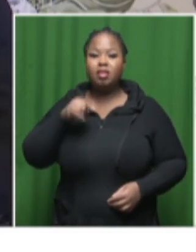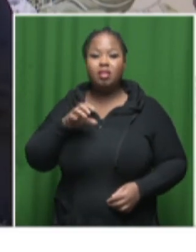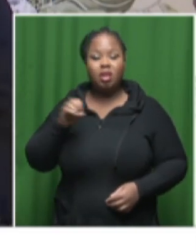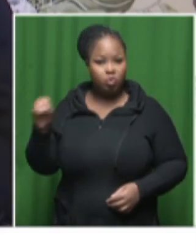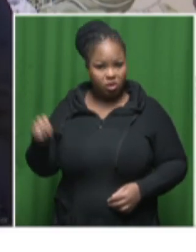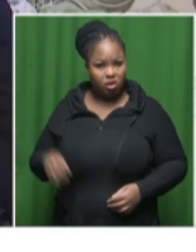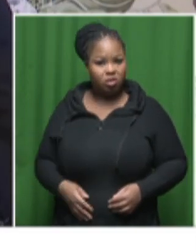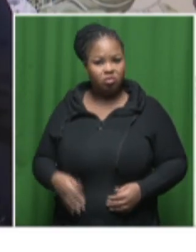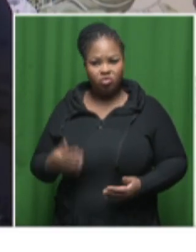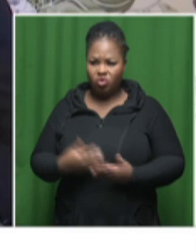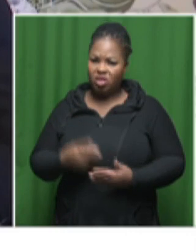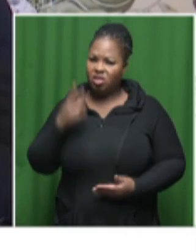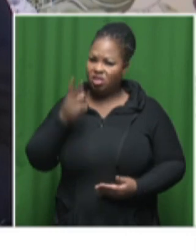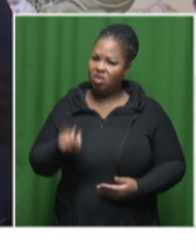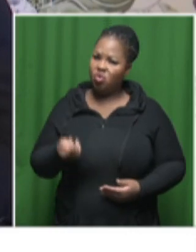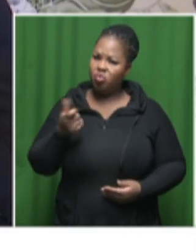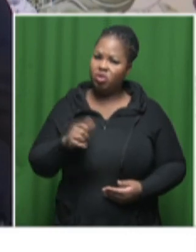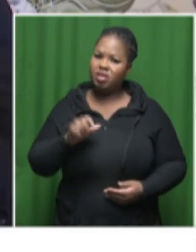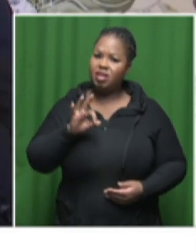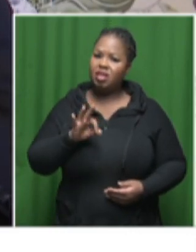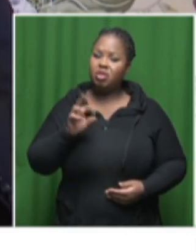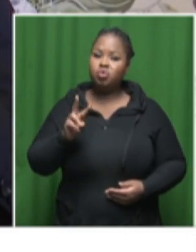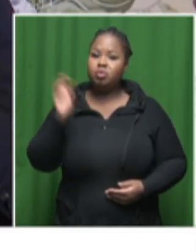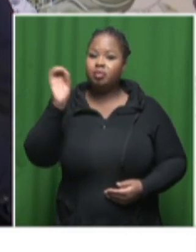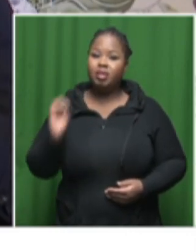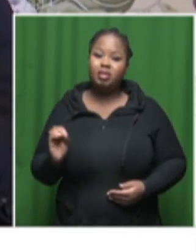can see already it's about 82%